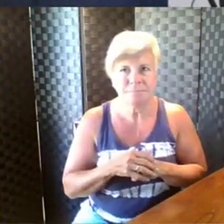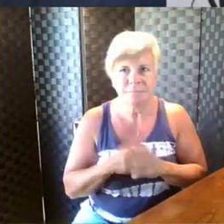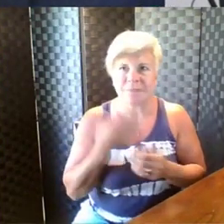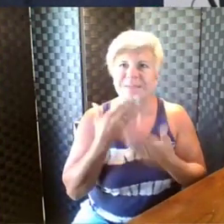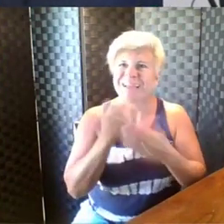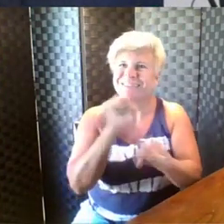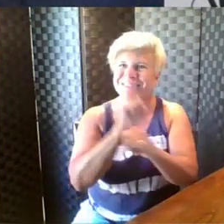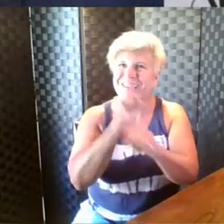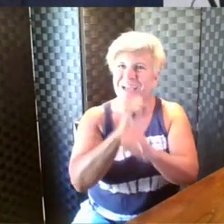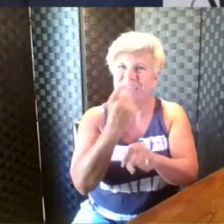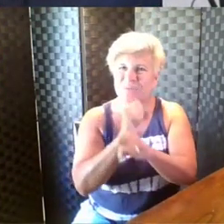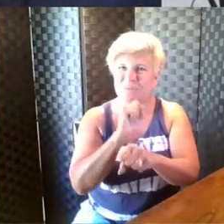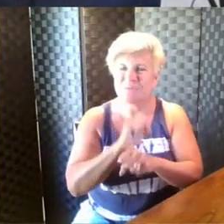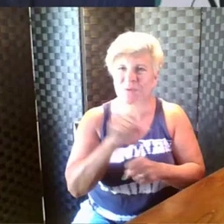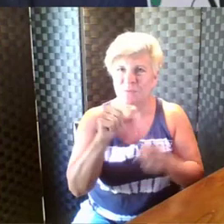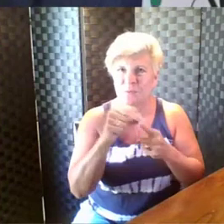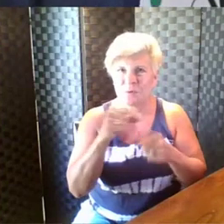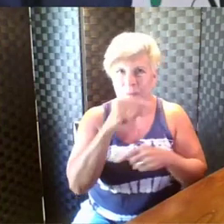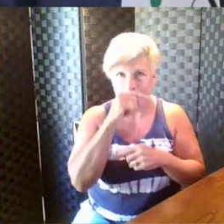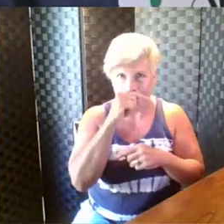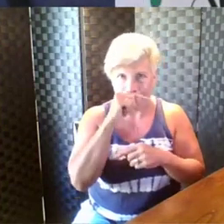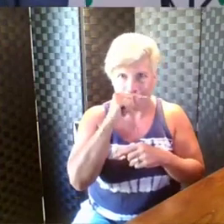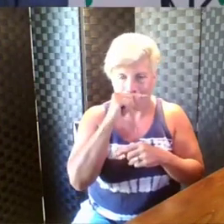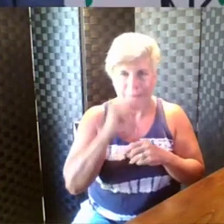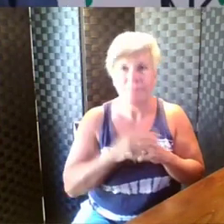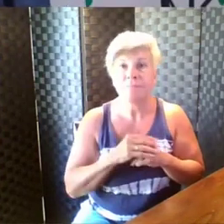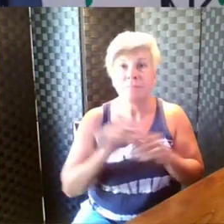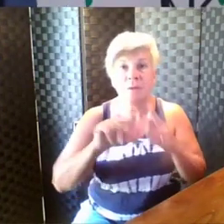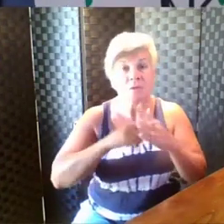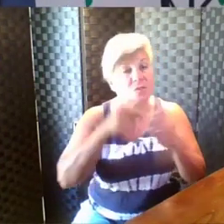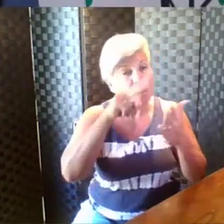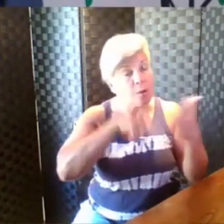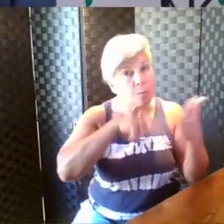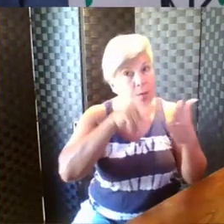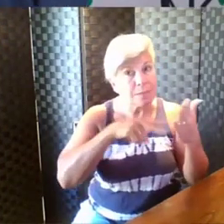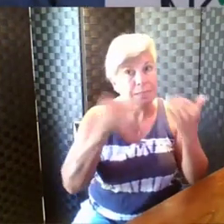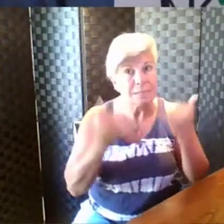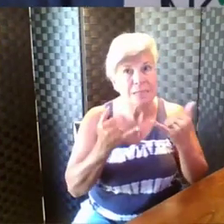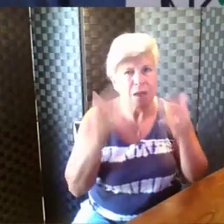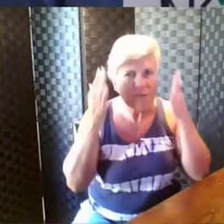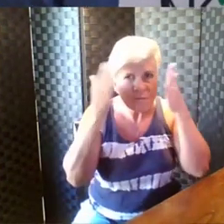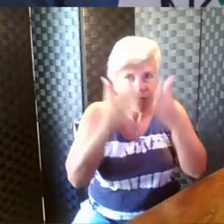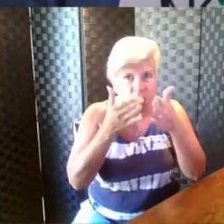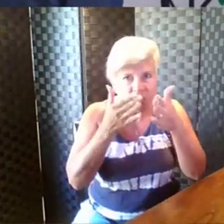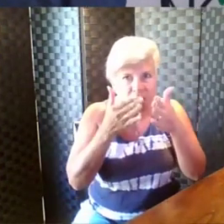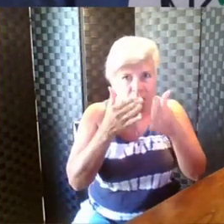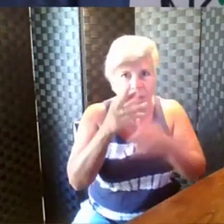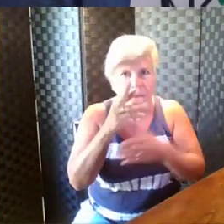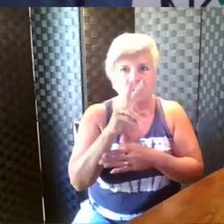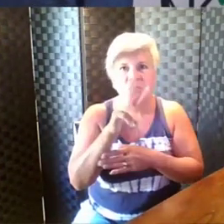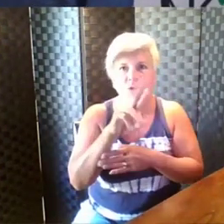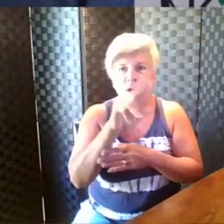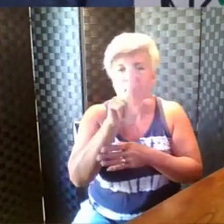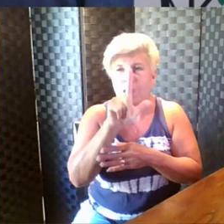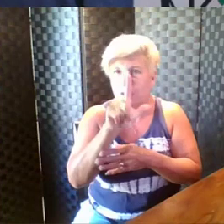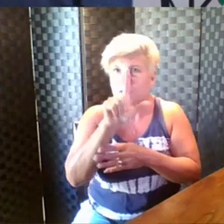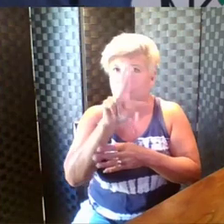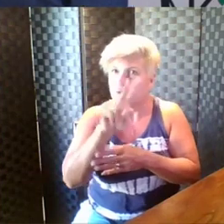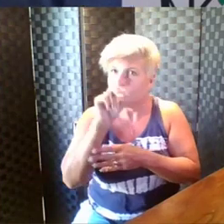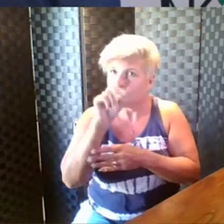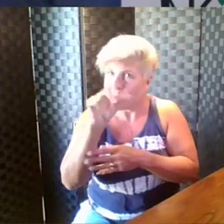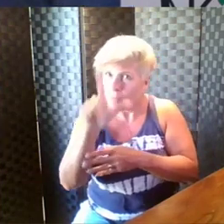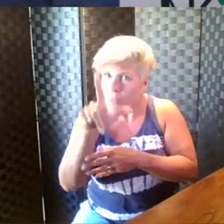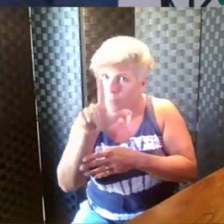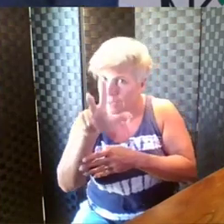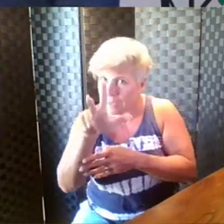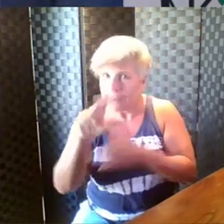Good job on working on those words. Let's get started with our reading lesson today. We're going to focus on Standard RL 2.3, which